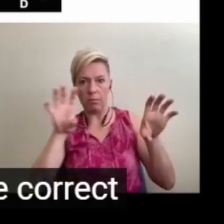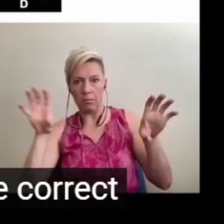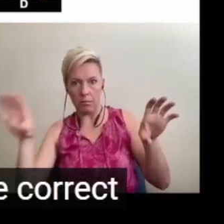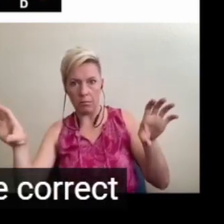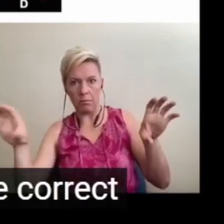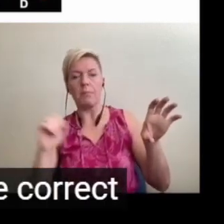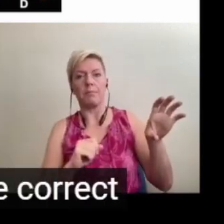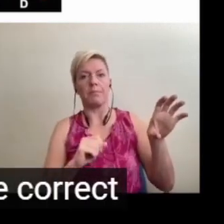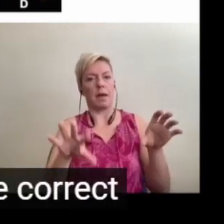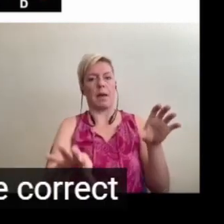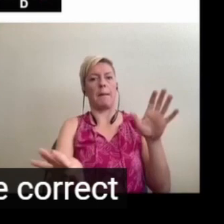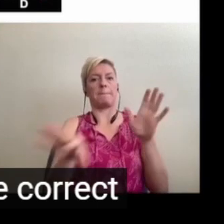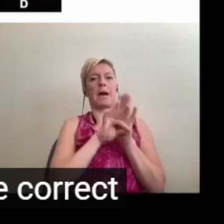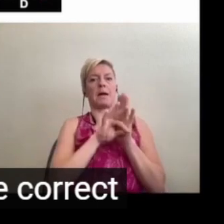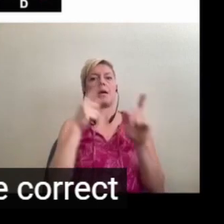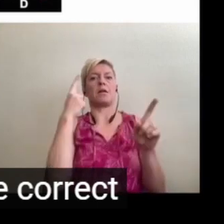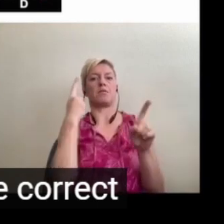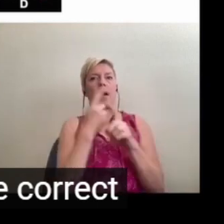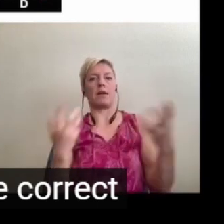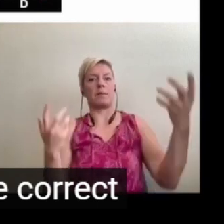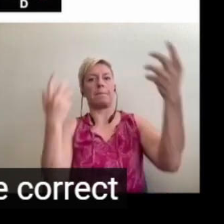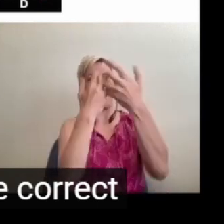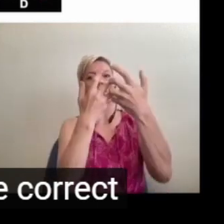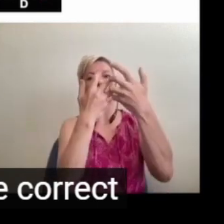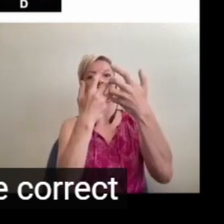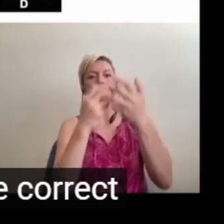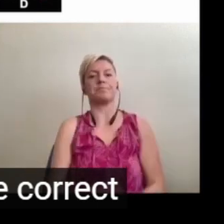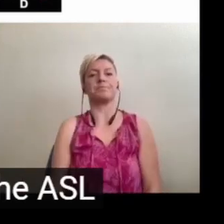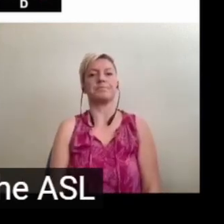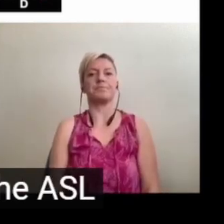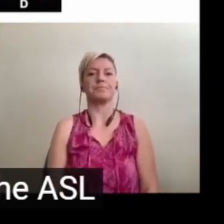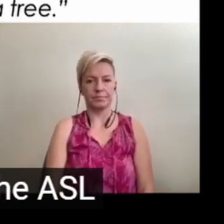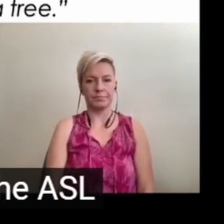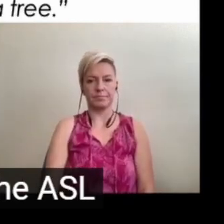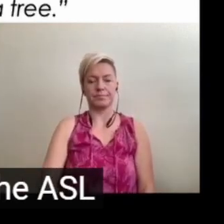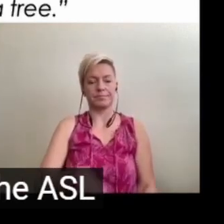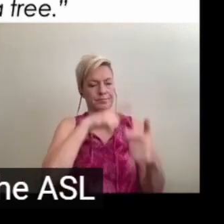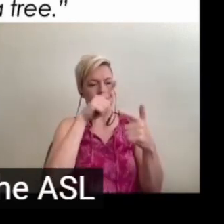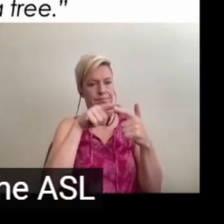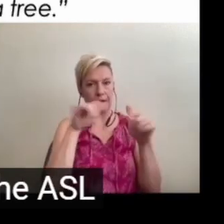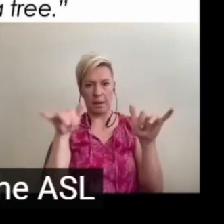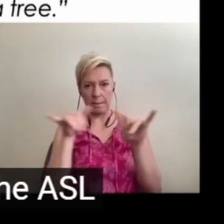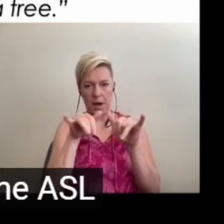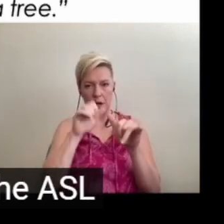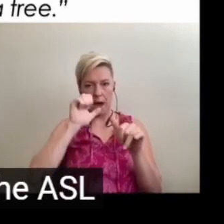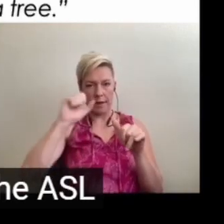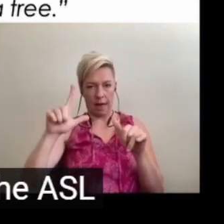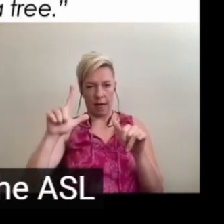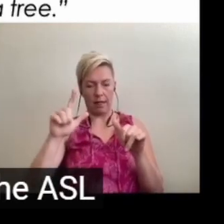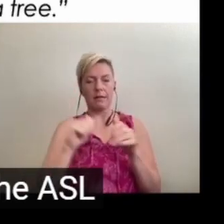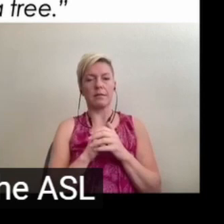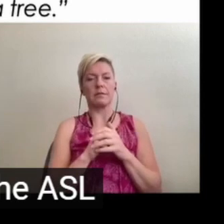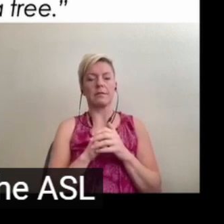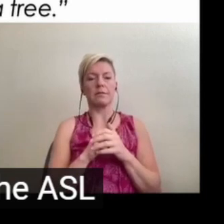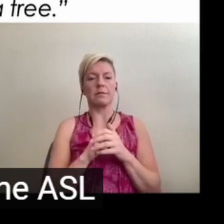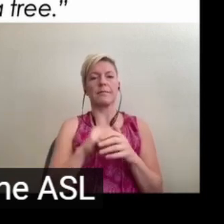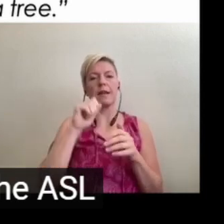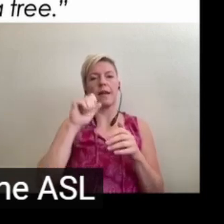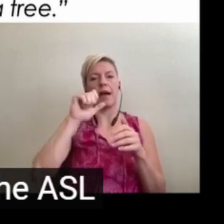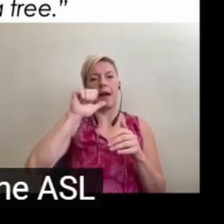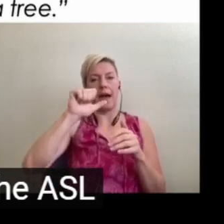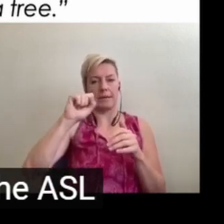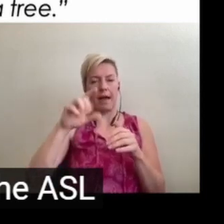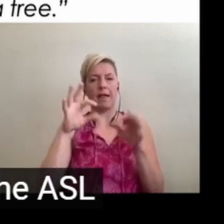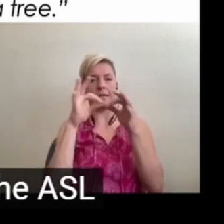computer mouse to select the correct matching response. The second measure of ASL skill